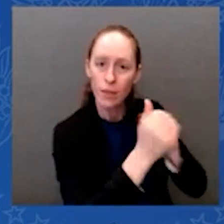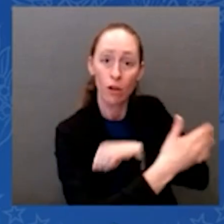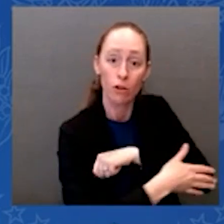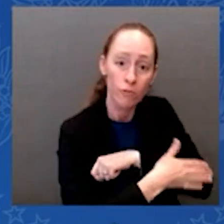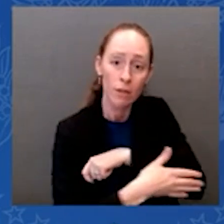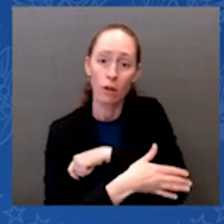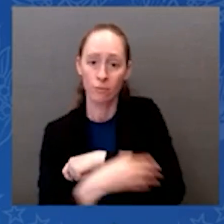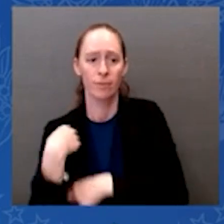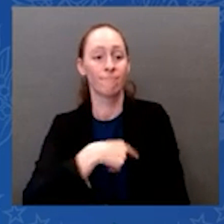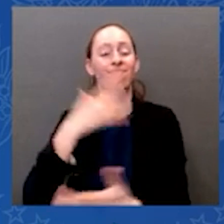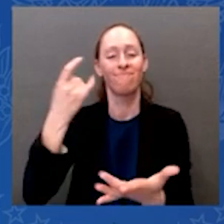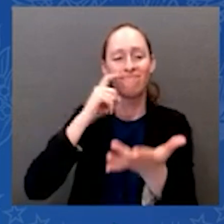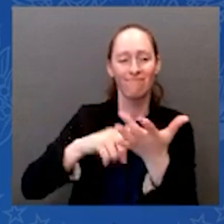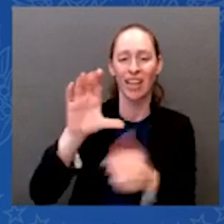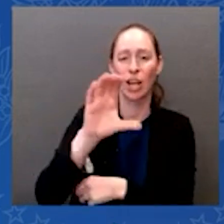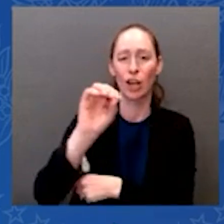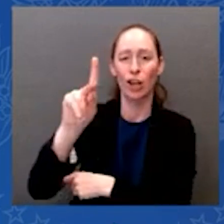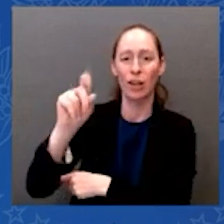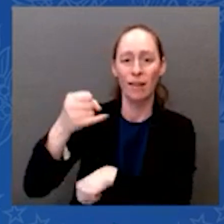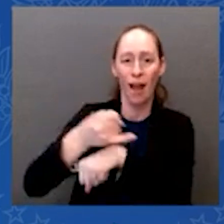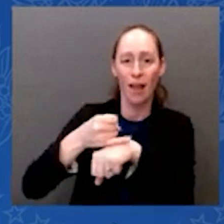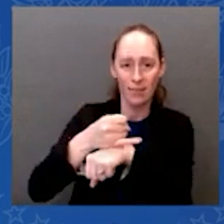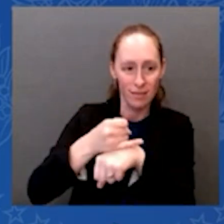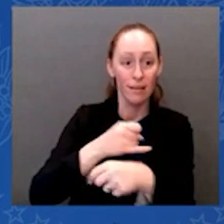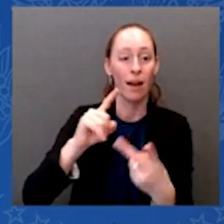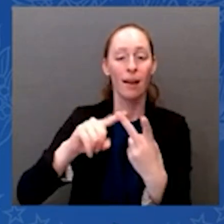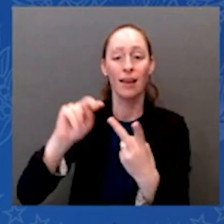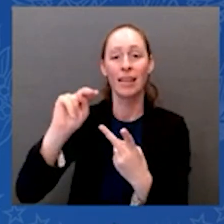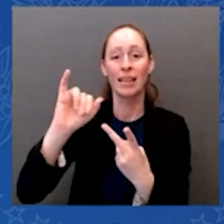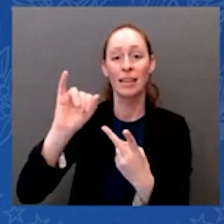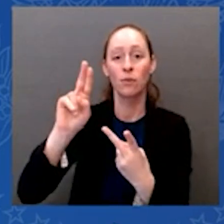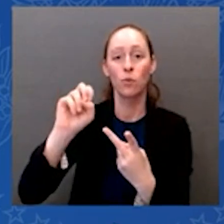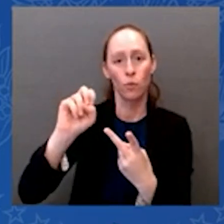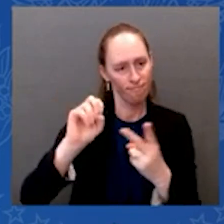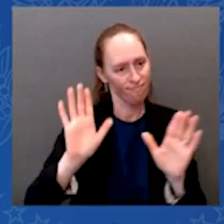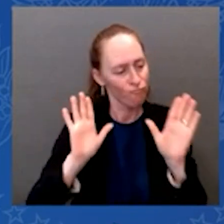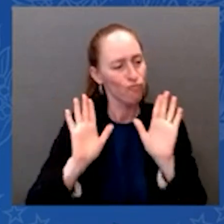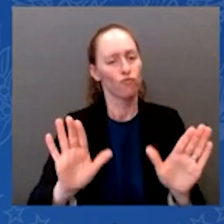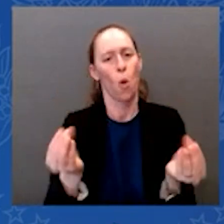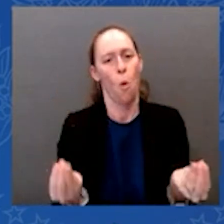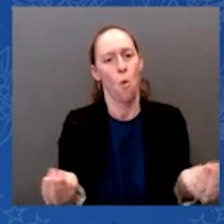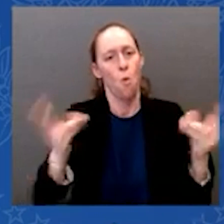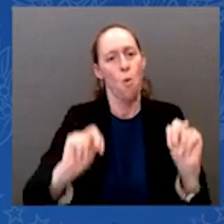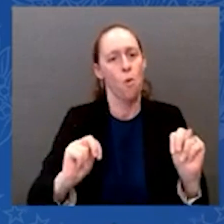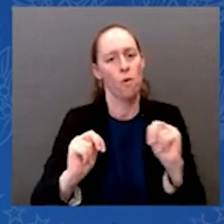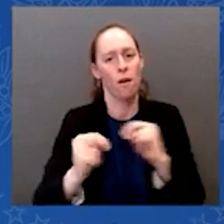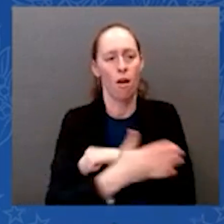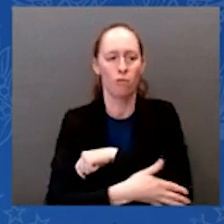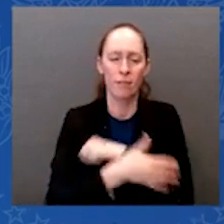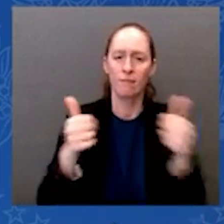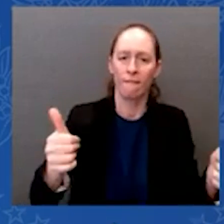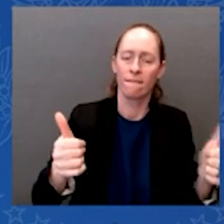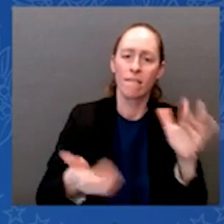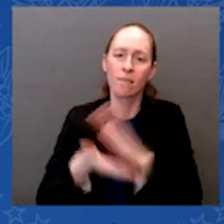Niue as sovereign states. And we look forward to successfully concluding negotiations for a compact